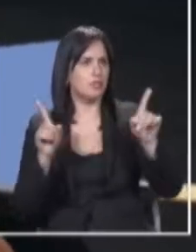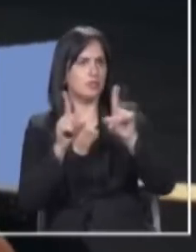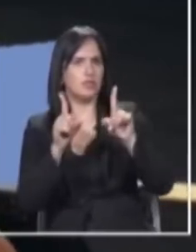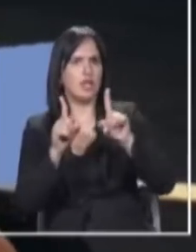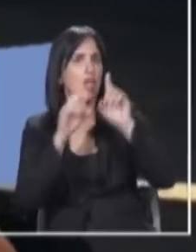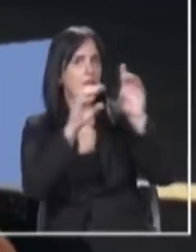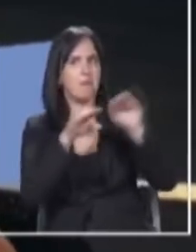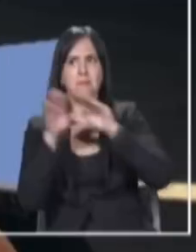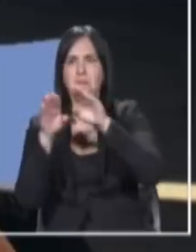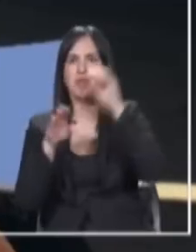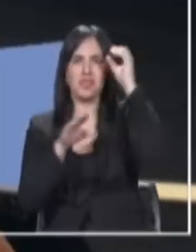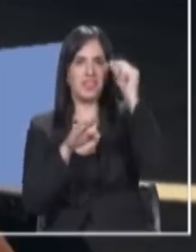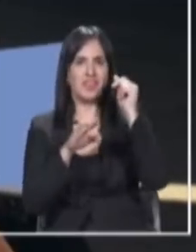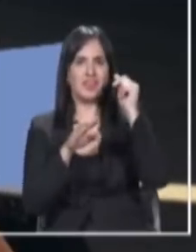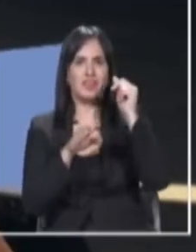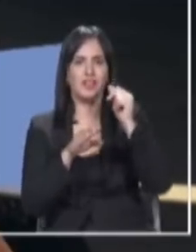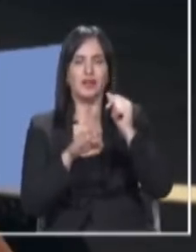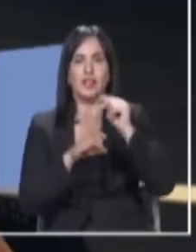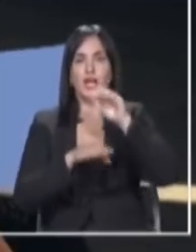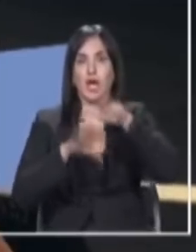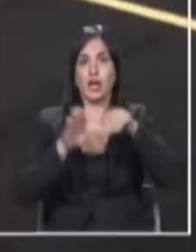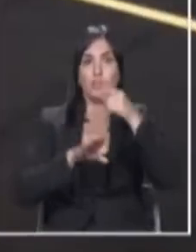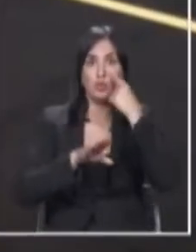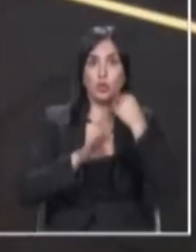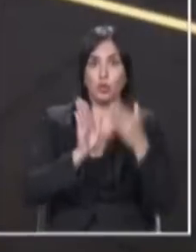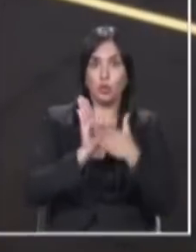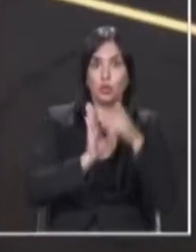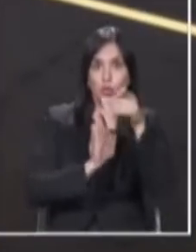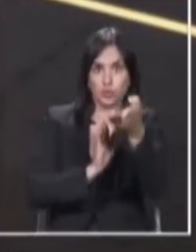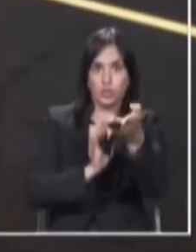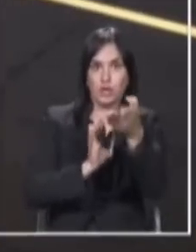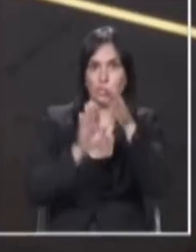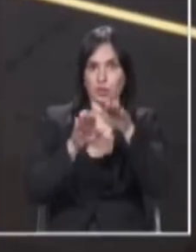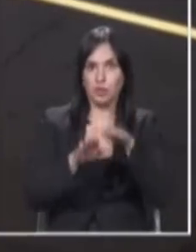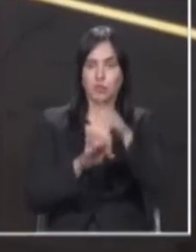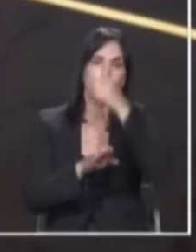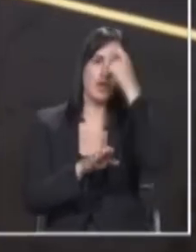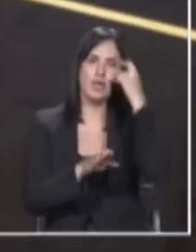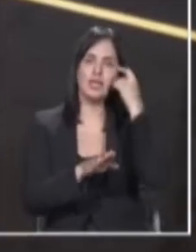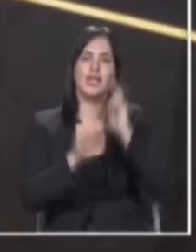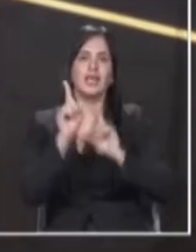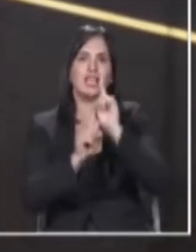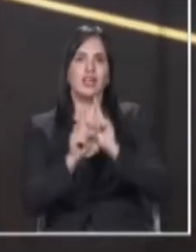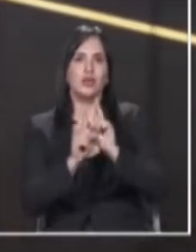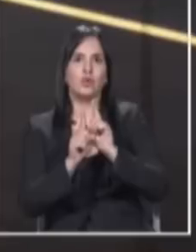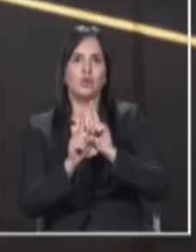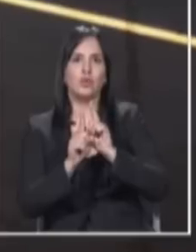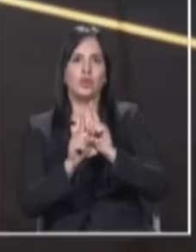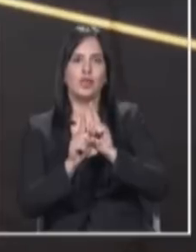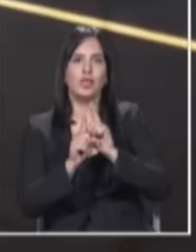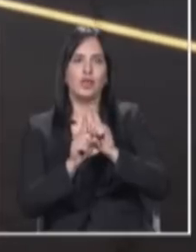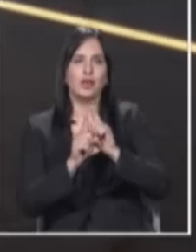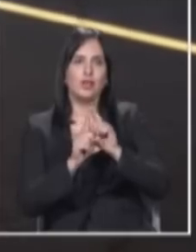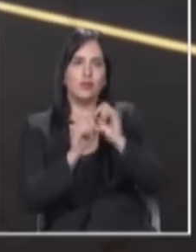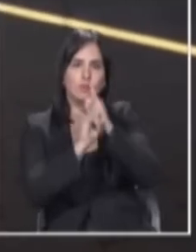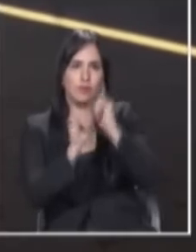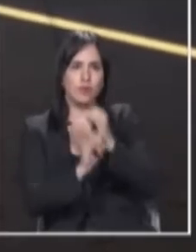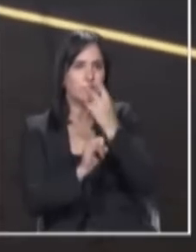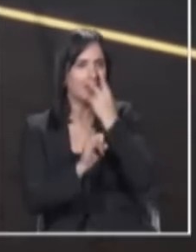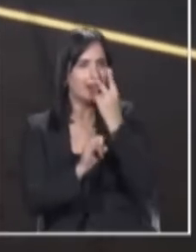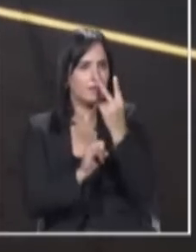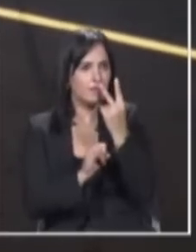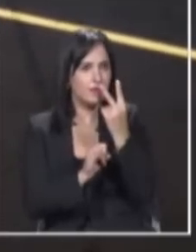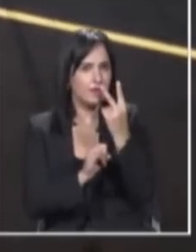maybe you have experienced that do you believe that there is a sort of invisible